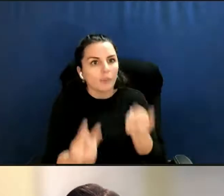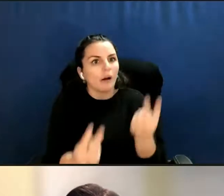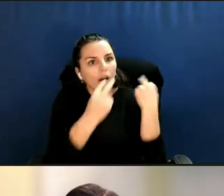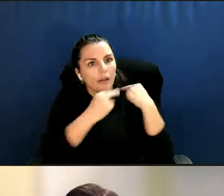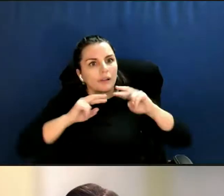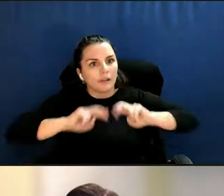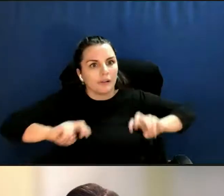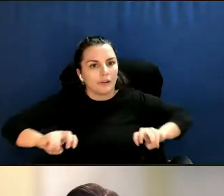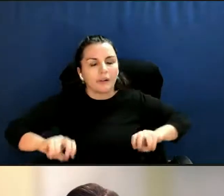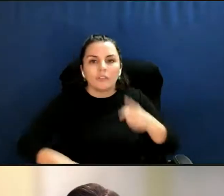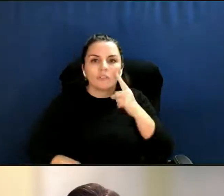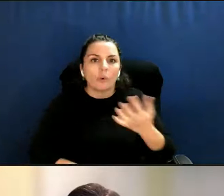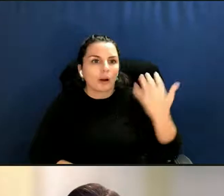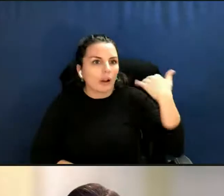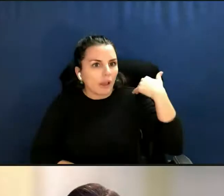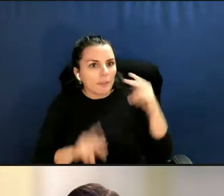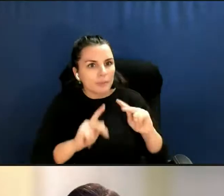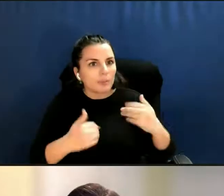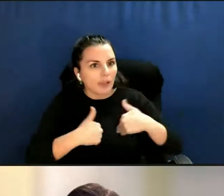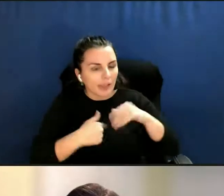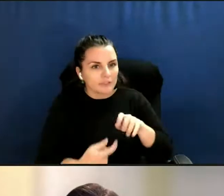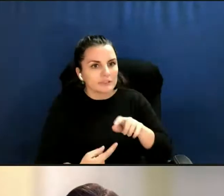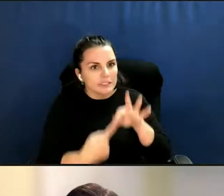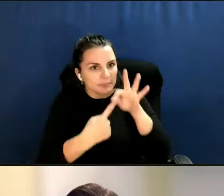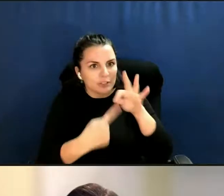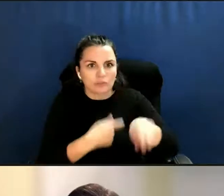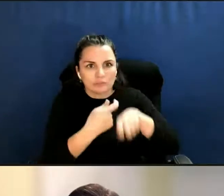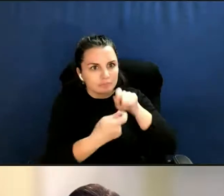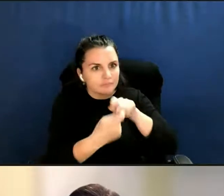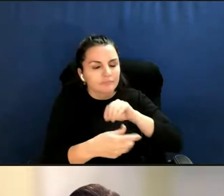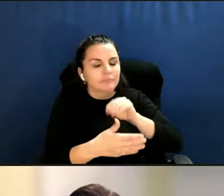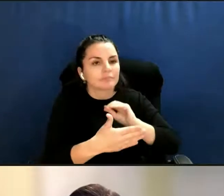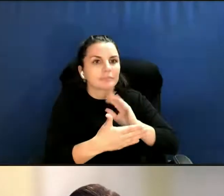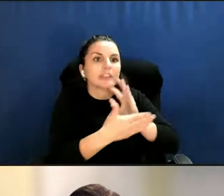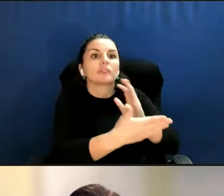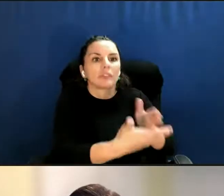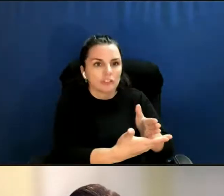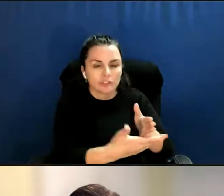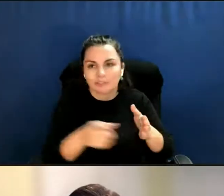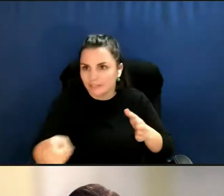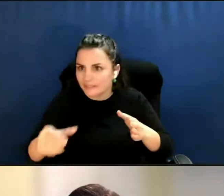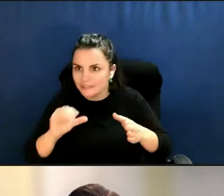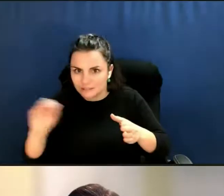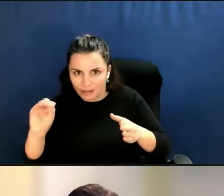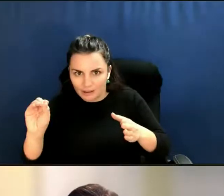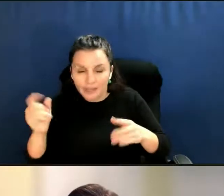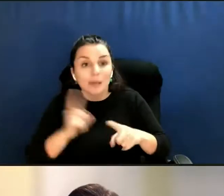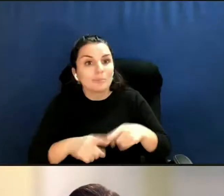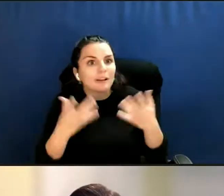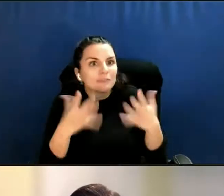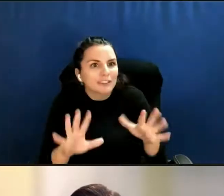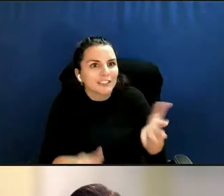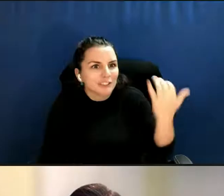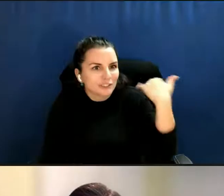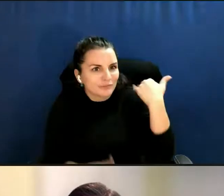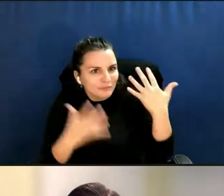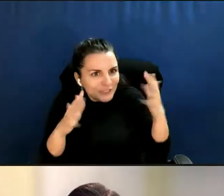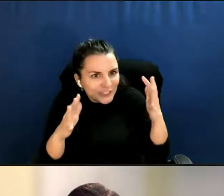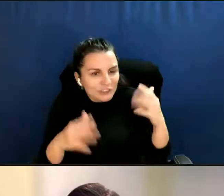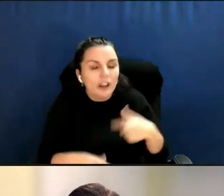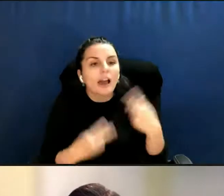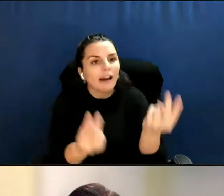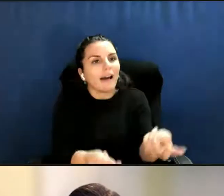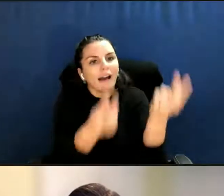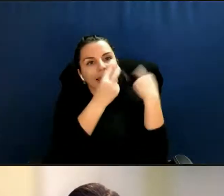records of folks that had a certain intervention and didn't have a certain intervention, but that's already happened. And you go into